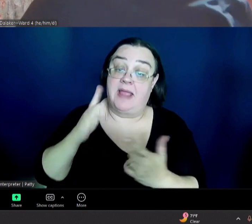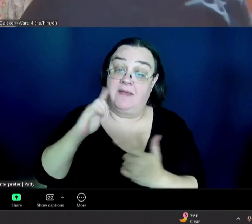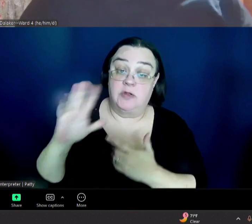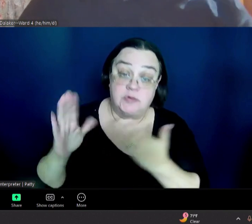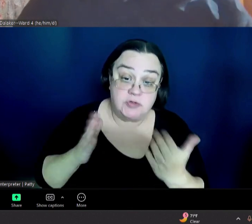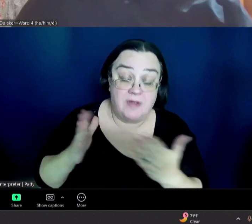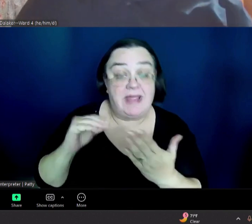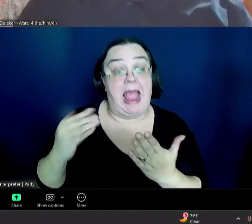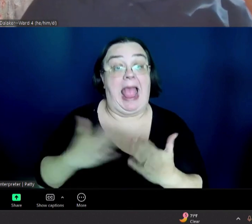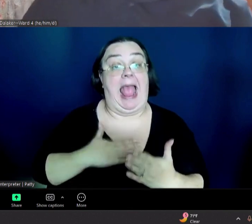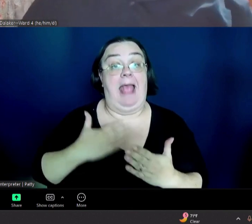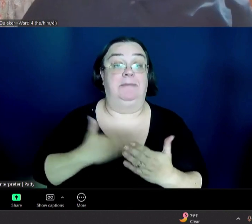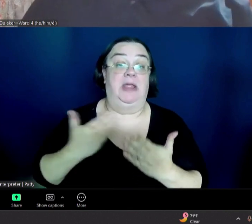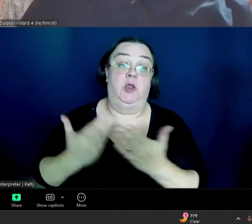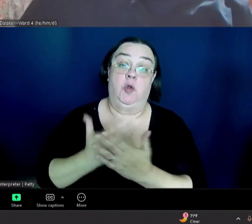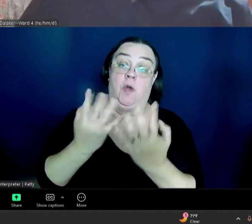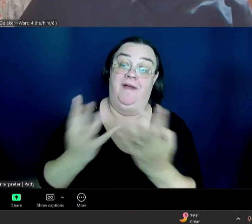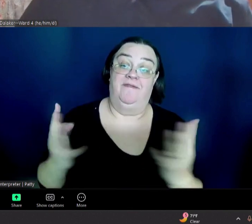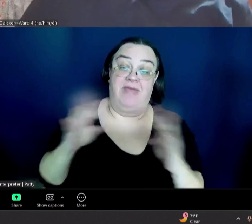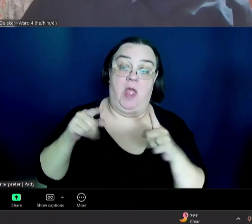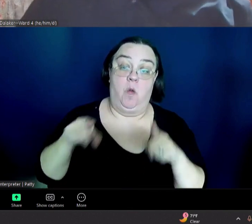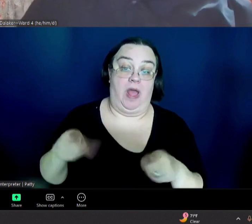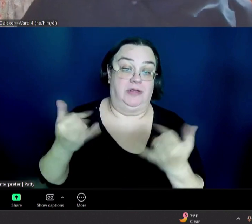fence while you're still in town.